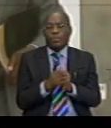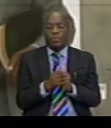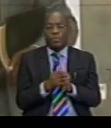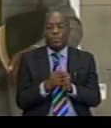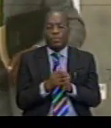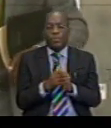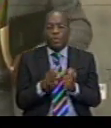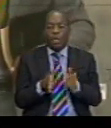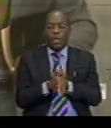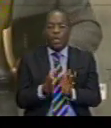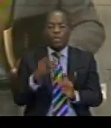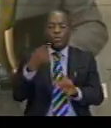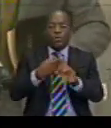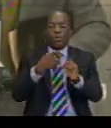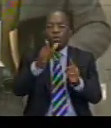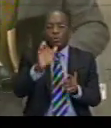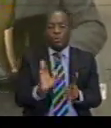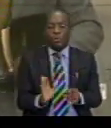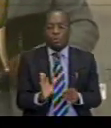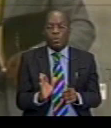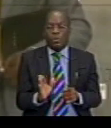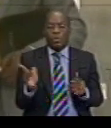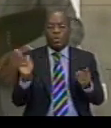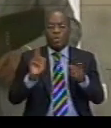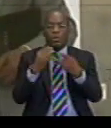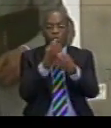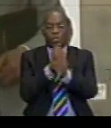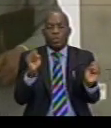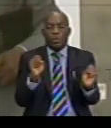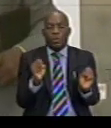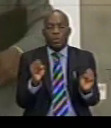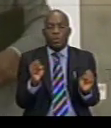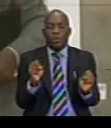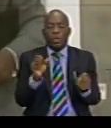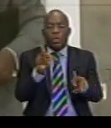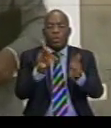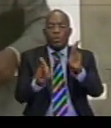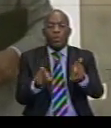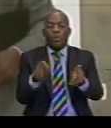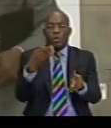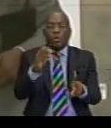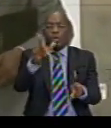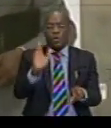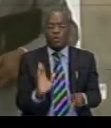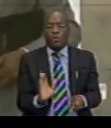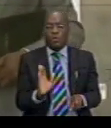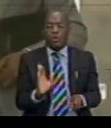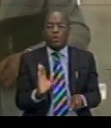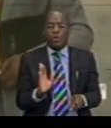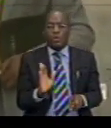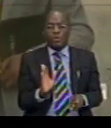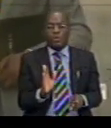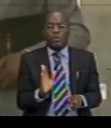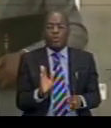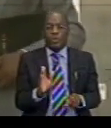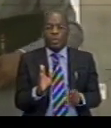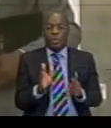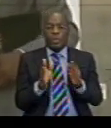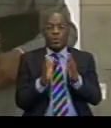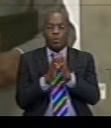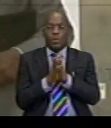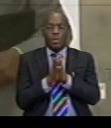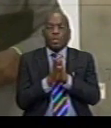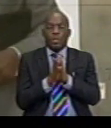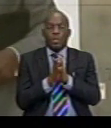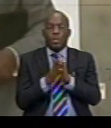God to save the people of Togo through his word, through the power of the